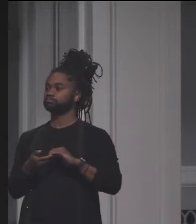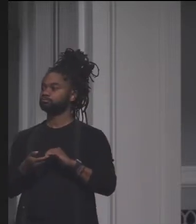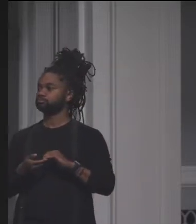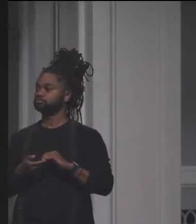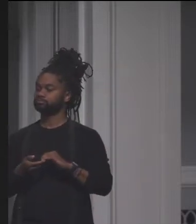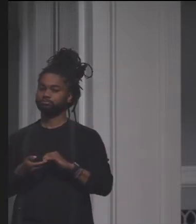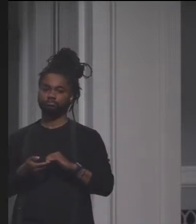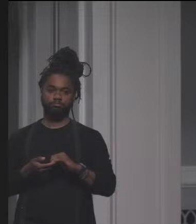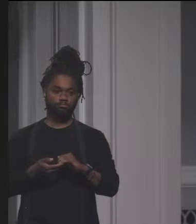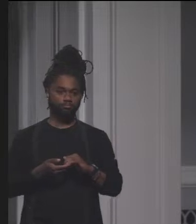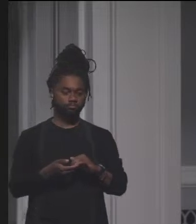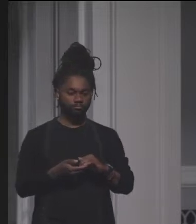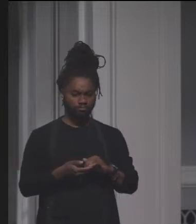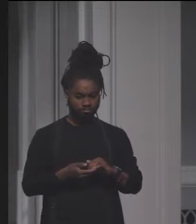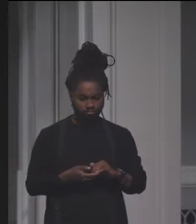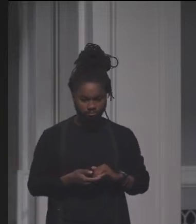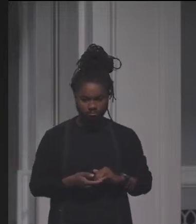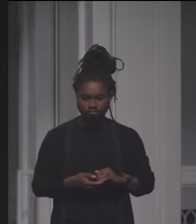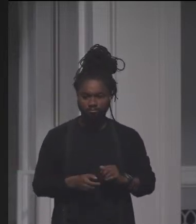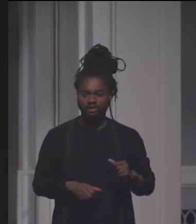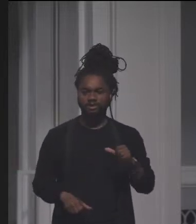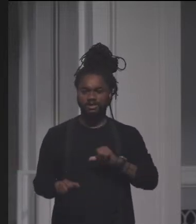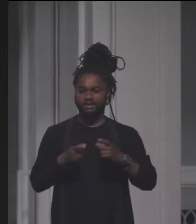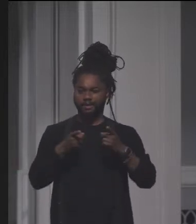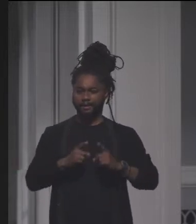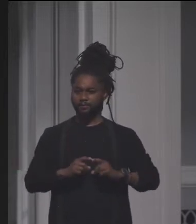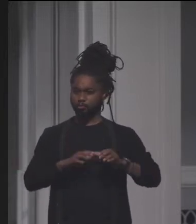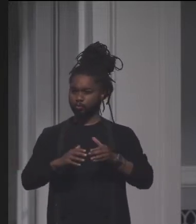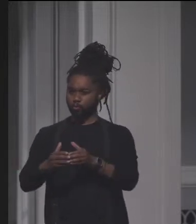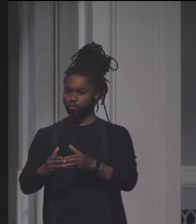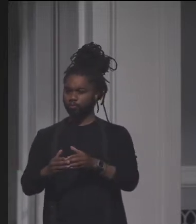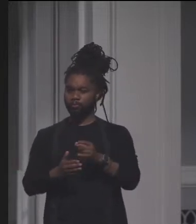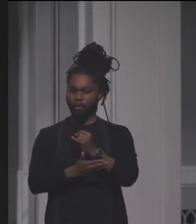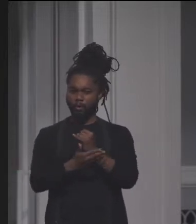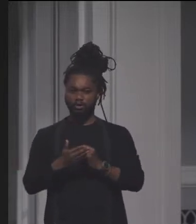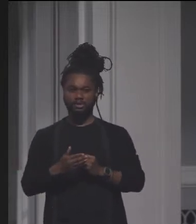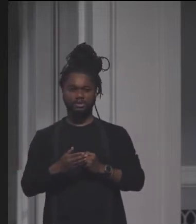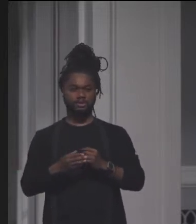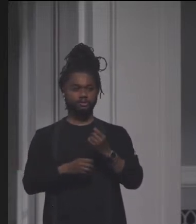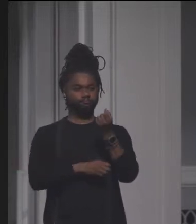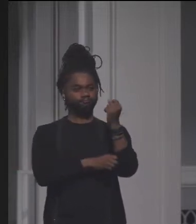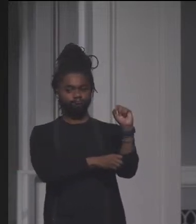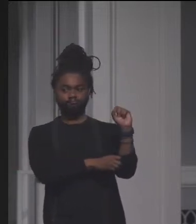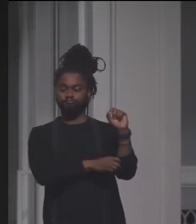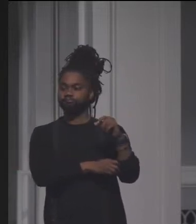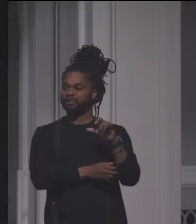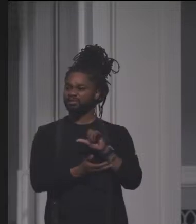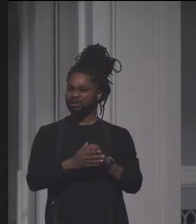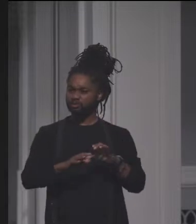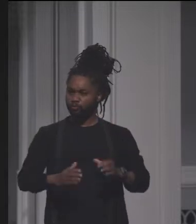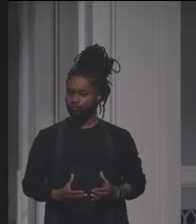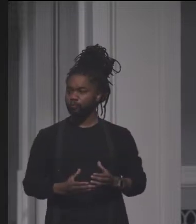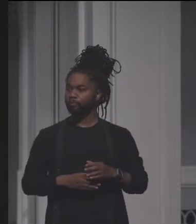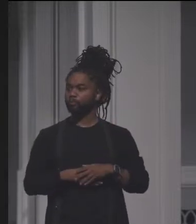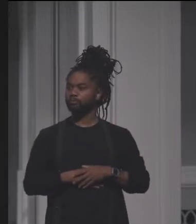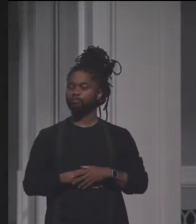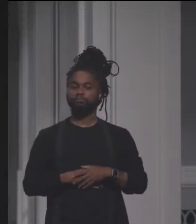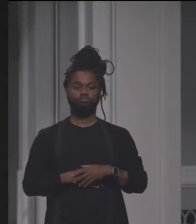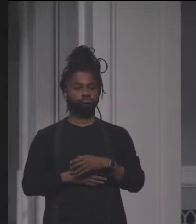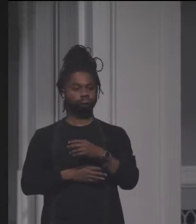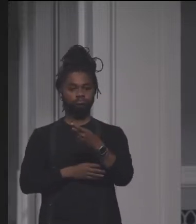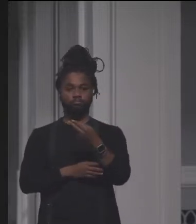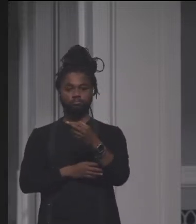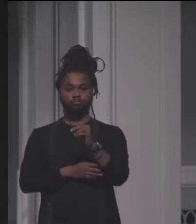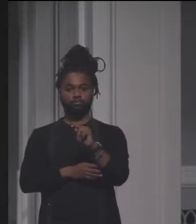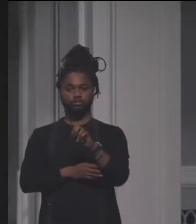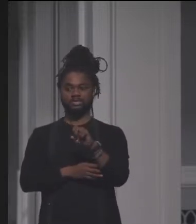science gets done in groups. Artistic movements are groups. Protests